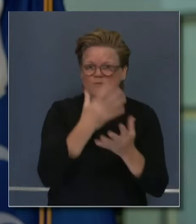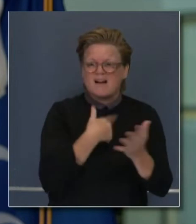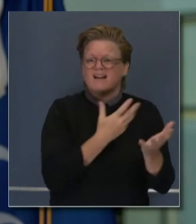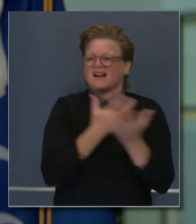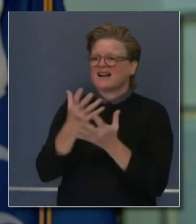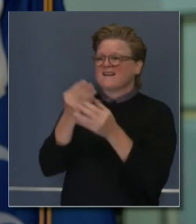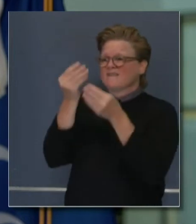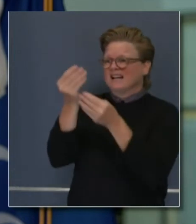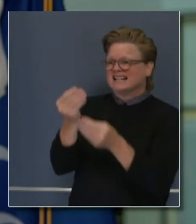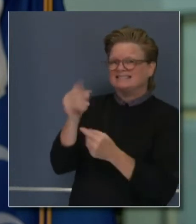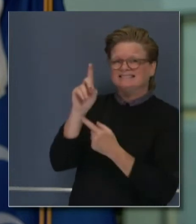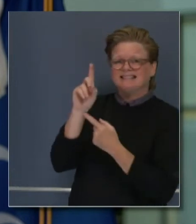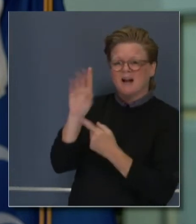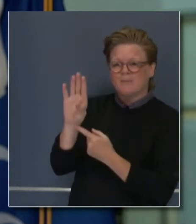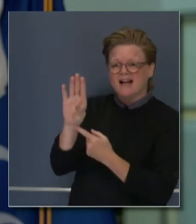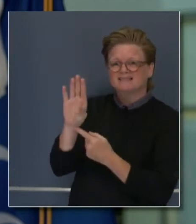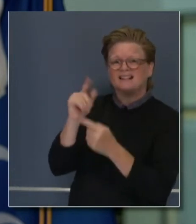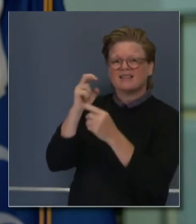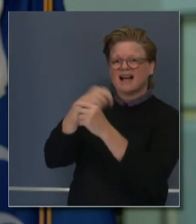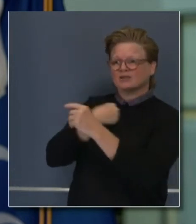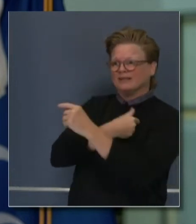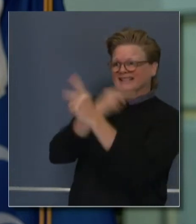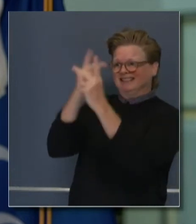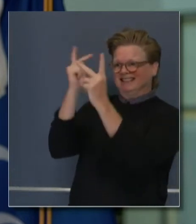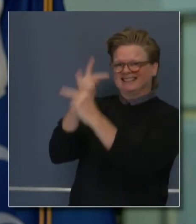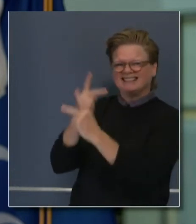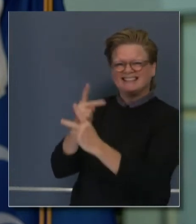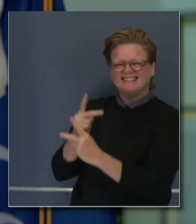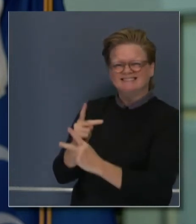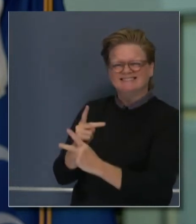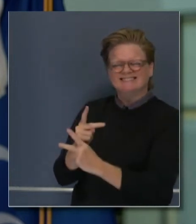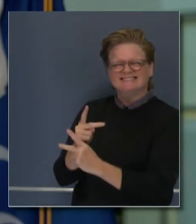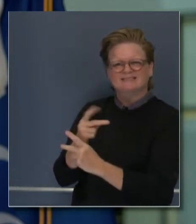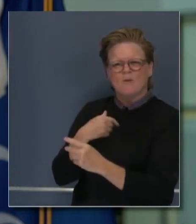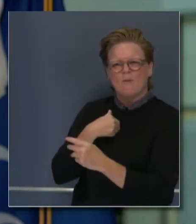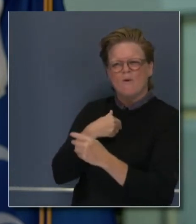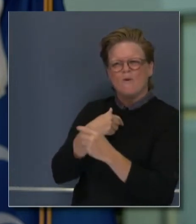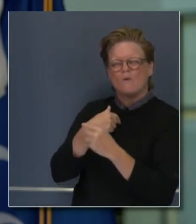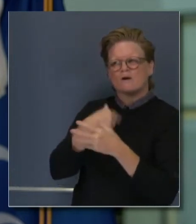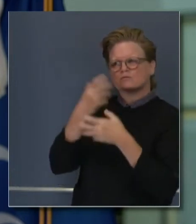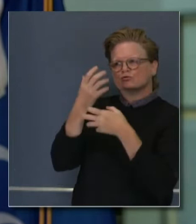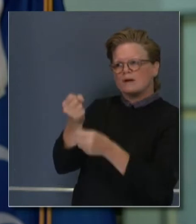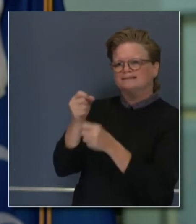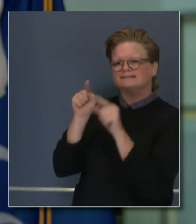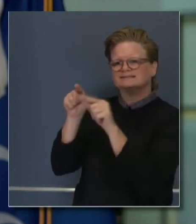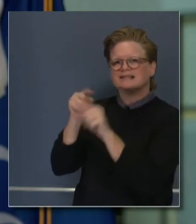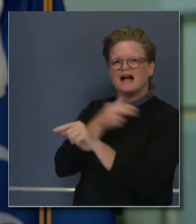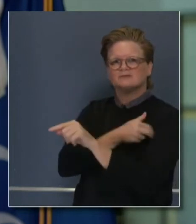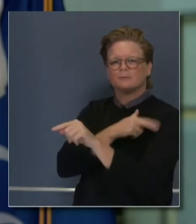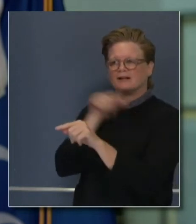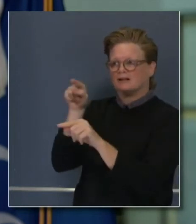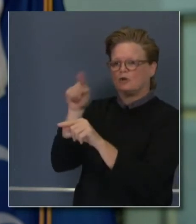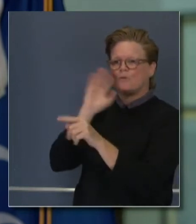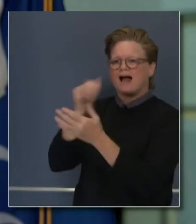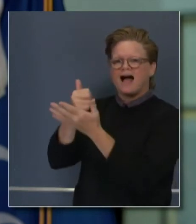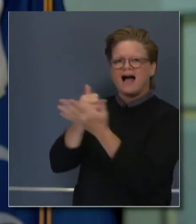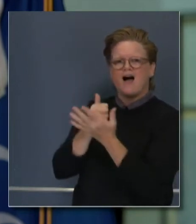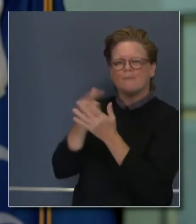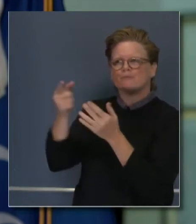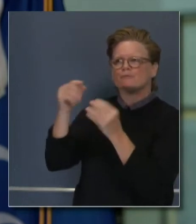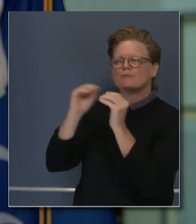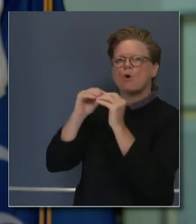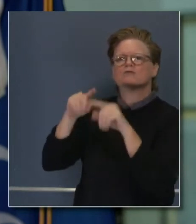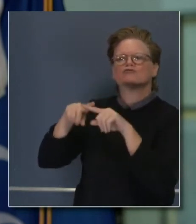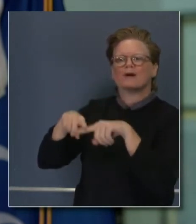gives us a degree of confidence working with our county partners that those will be increasingly more reliable numbers and a way to help